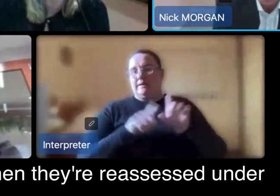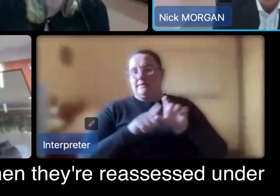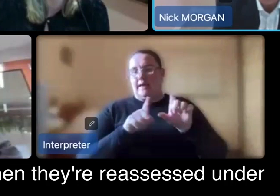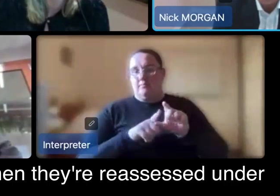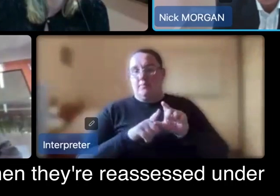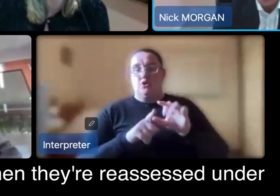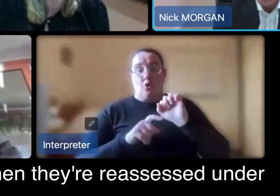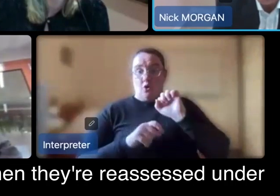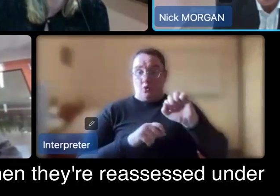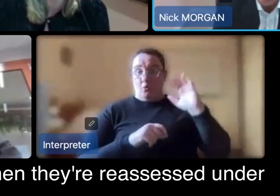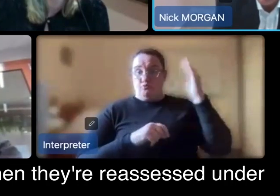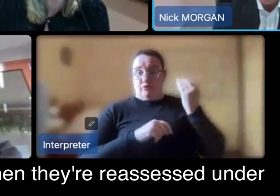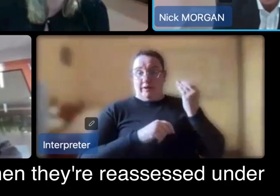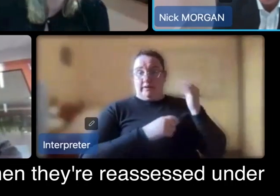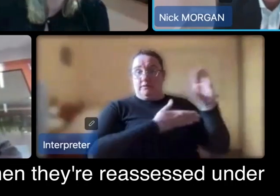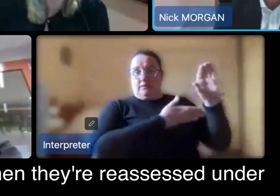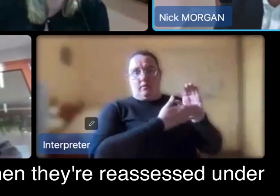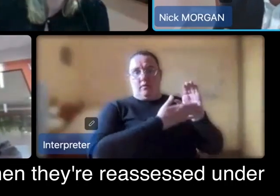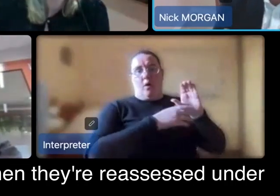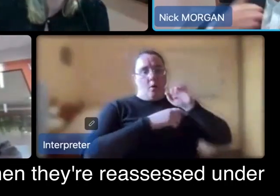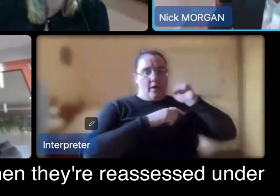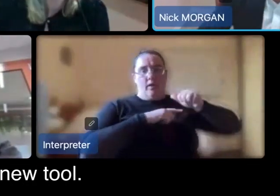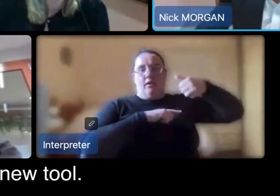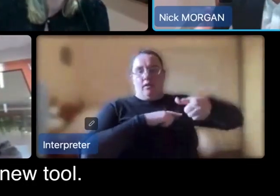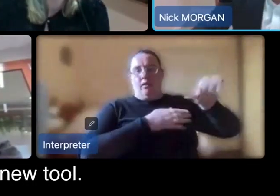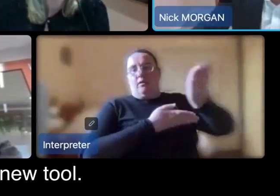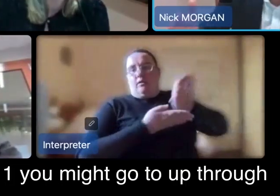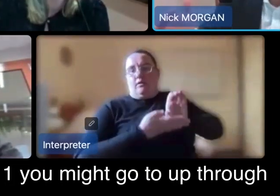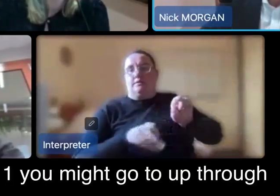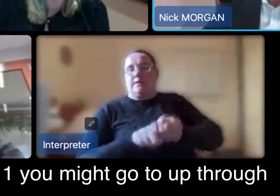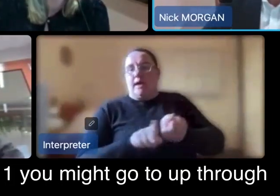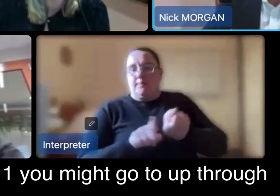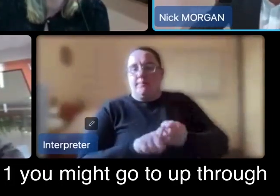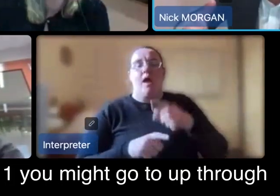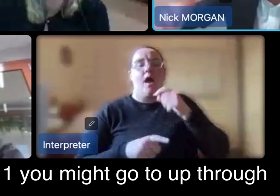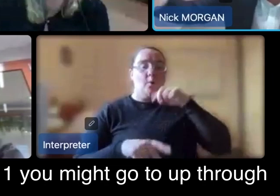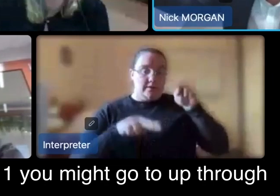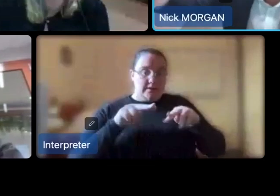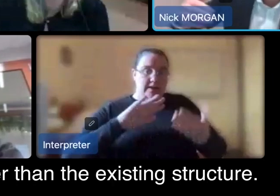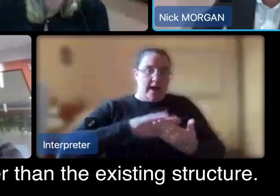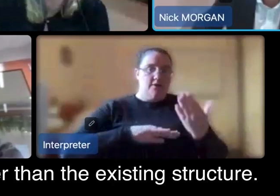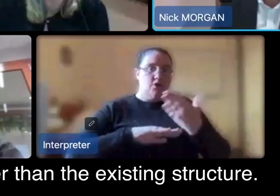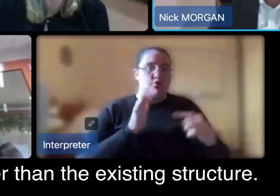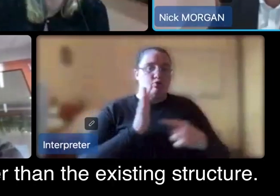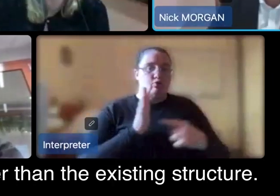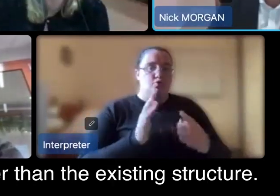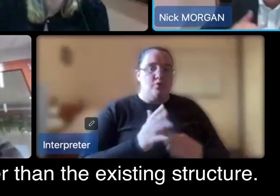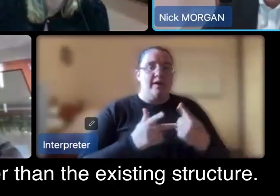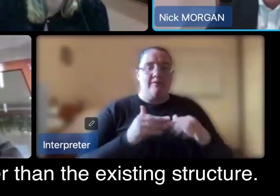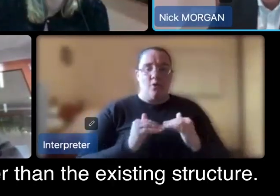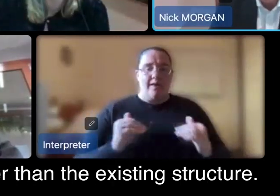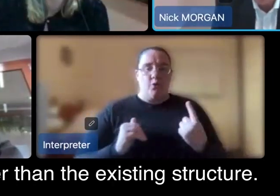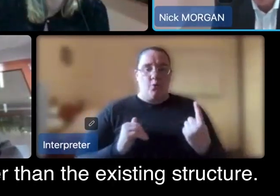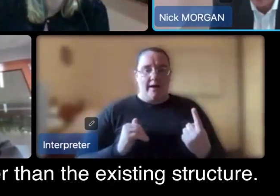into the new program. And then they're reassessed under the new tool. And if you're on a level 1, you might go up through the new structure rather